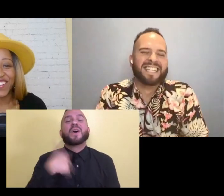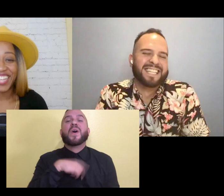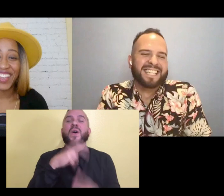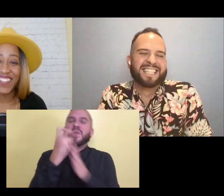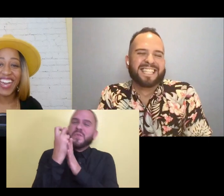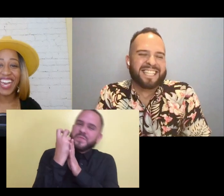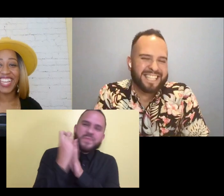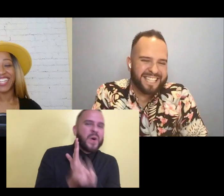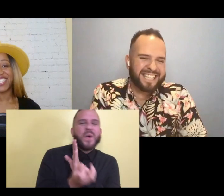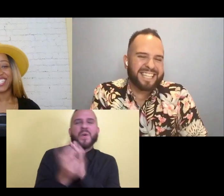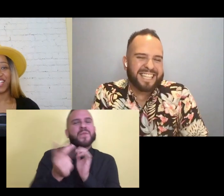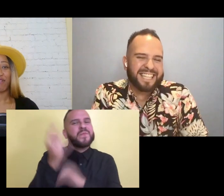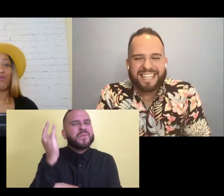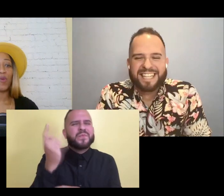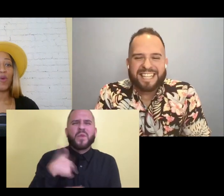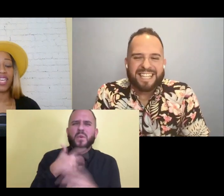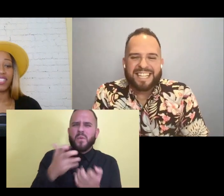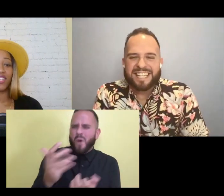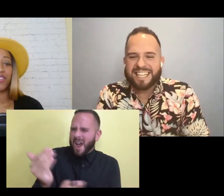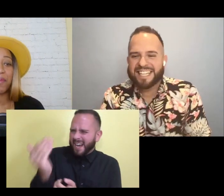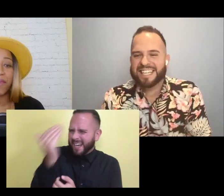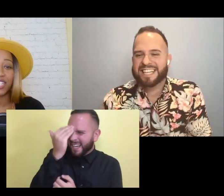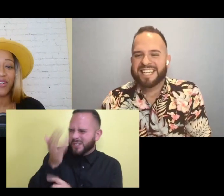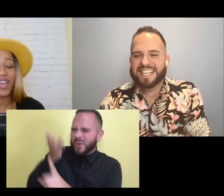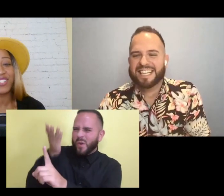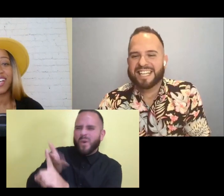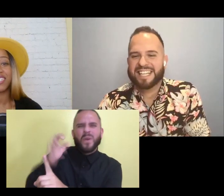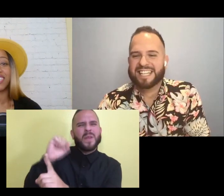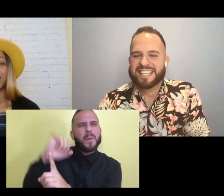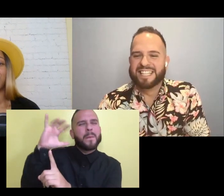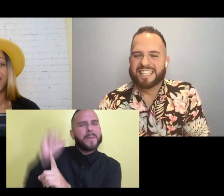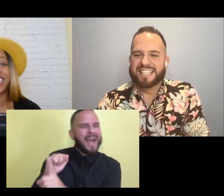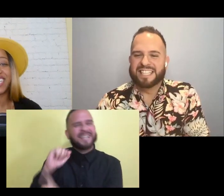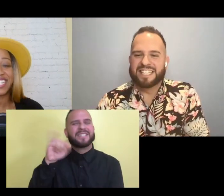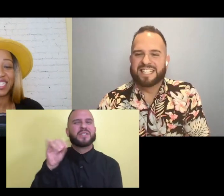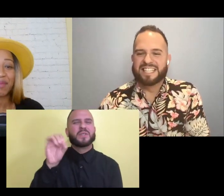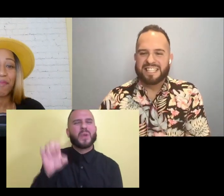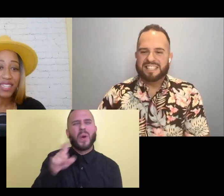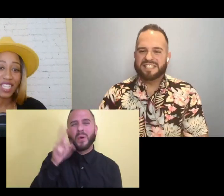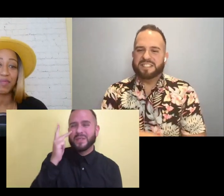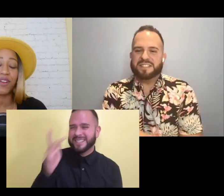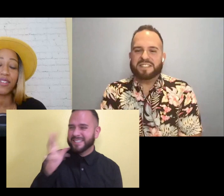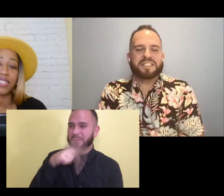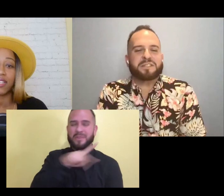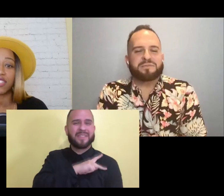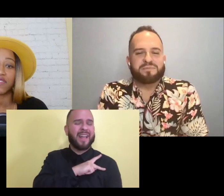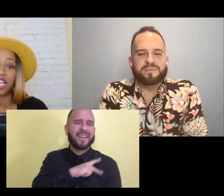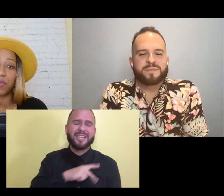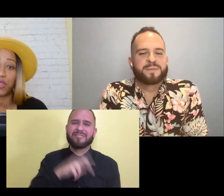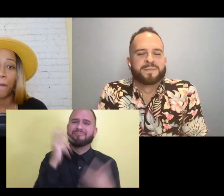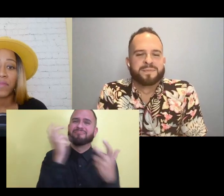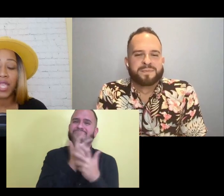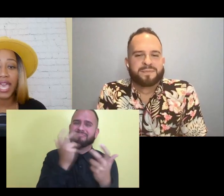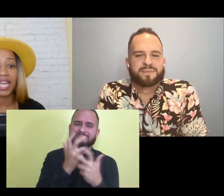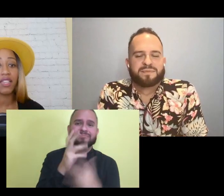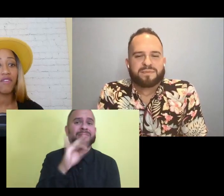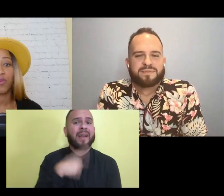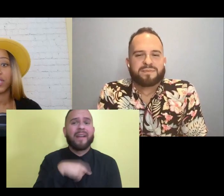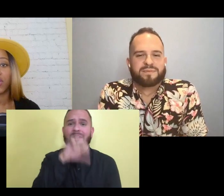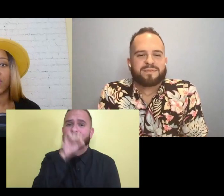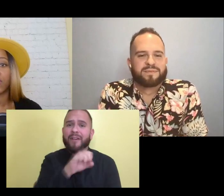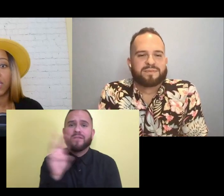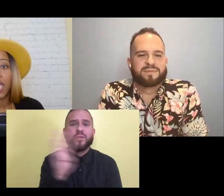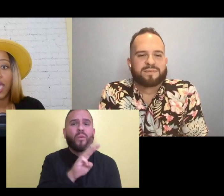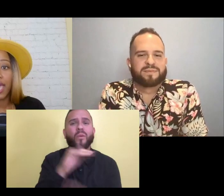So we're gonna get right into it, and we want to get to know the amazing Joe. As you guys can see already, his energy is amazing, his personality is phenomenal, and I love the